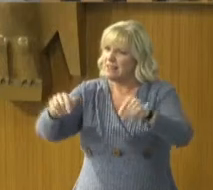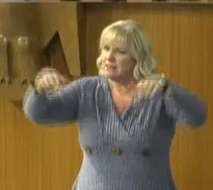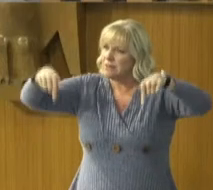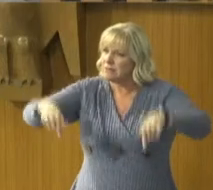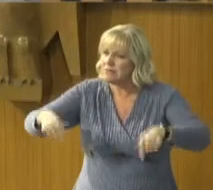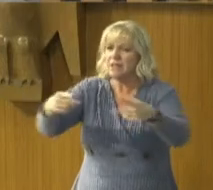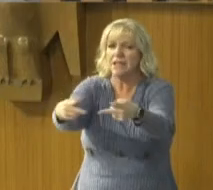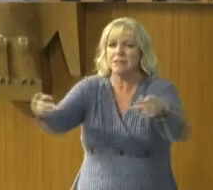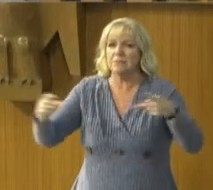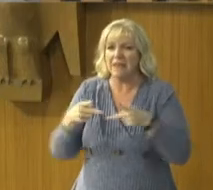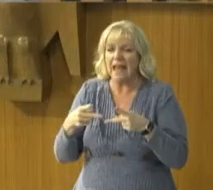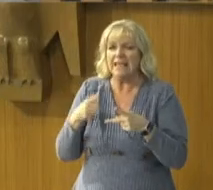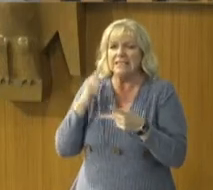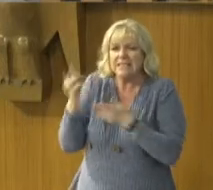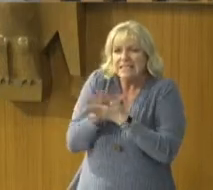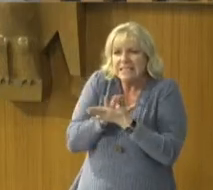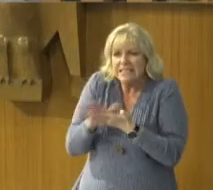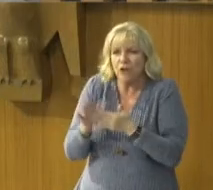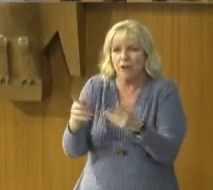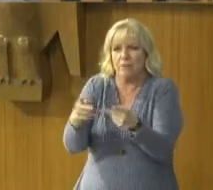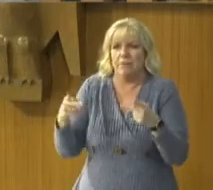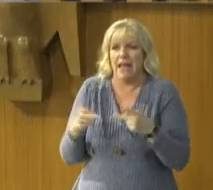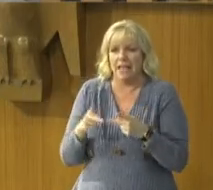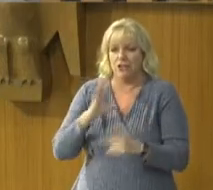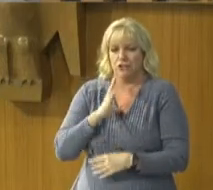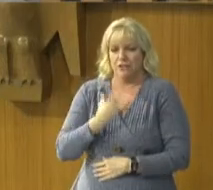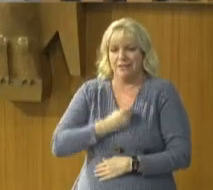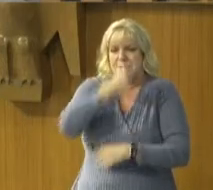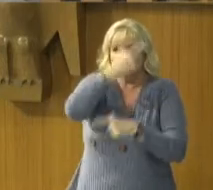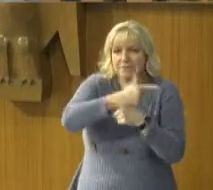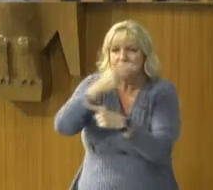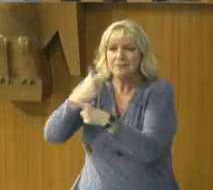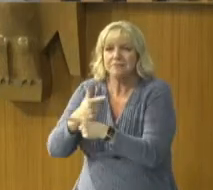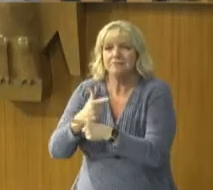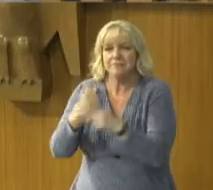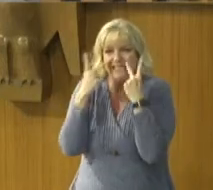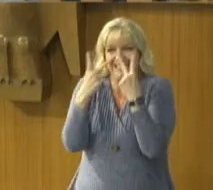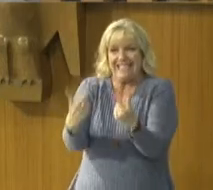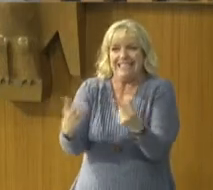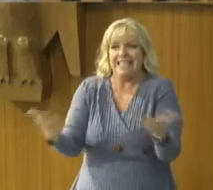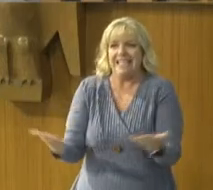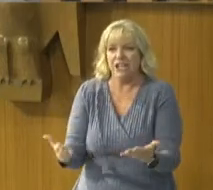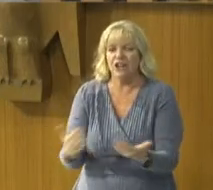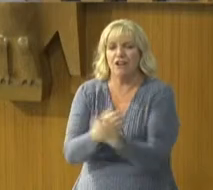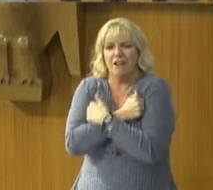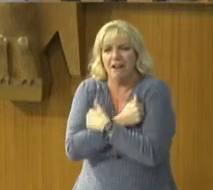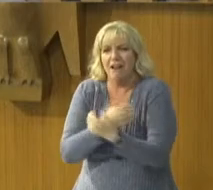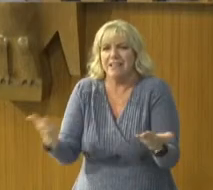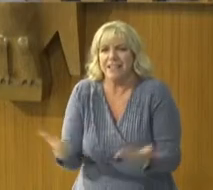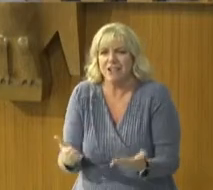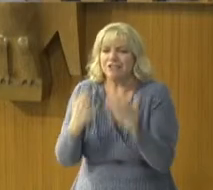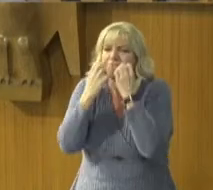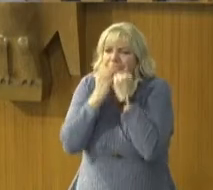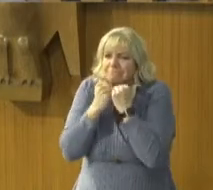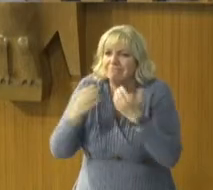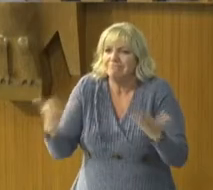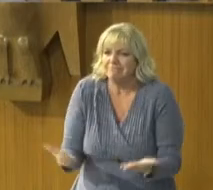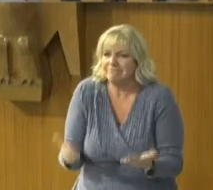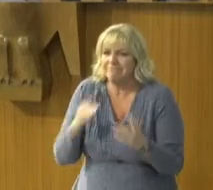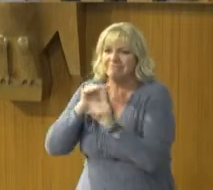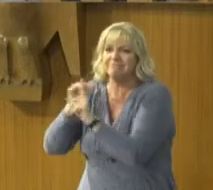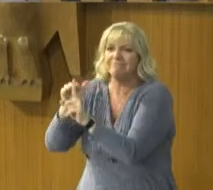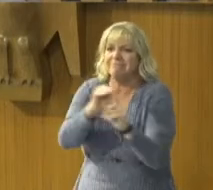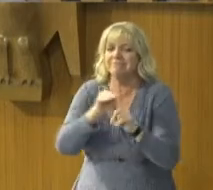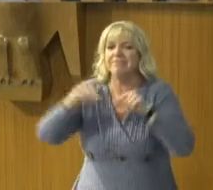a sacred place, where our transgender siblings are seen and loved and cherished and reminded that this is a